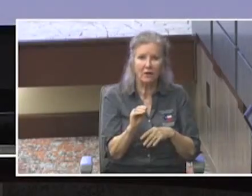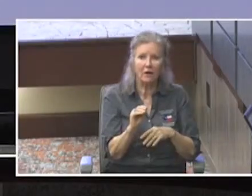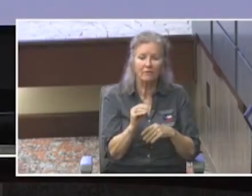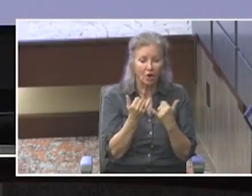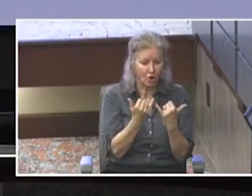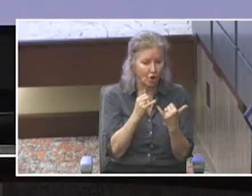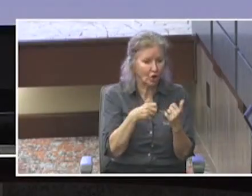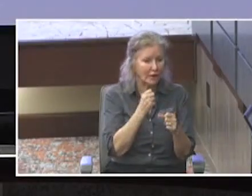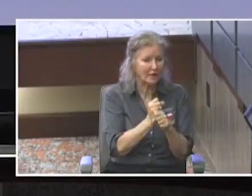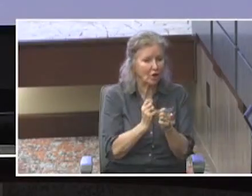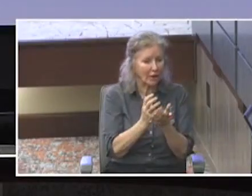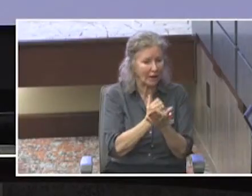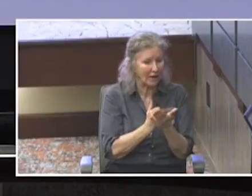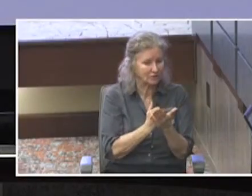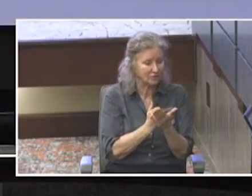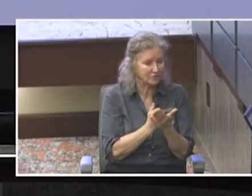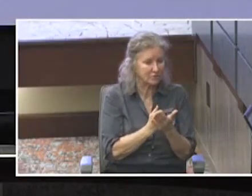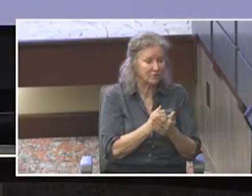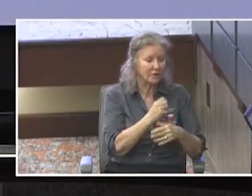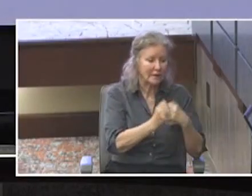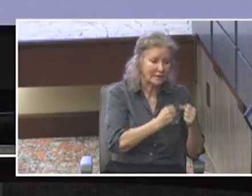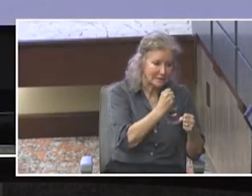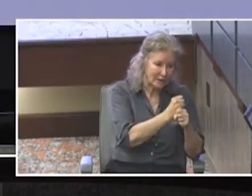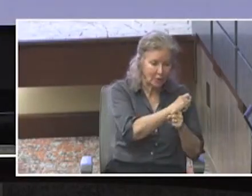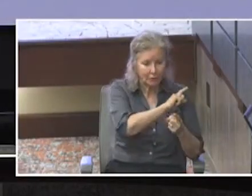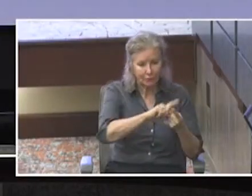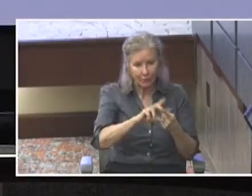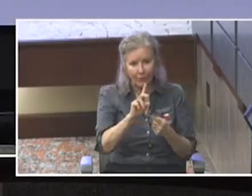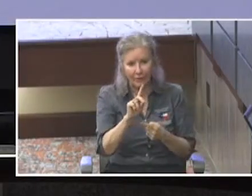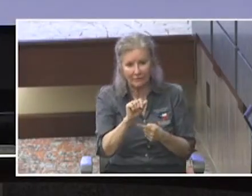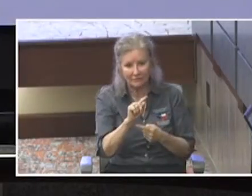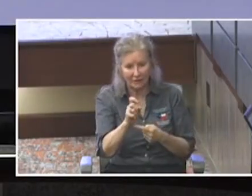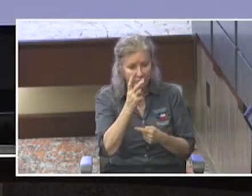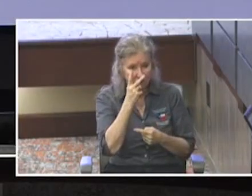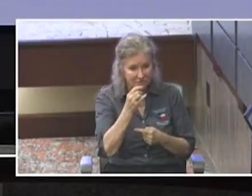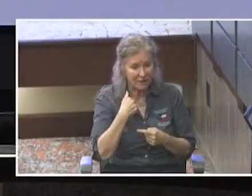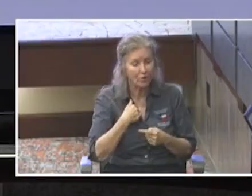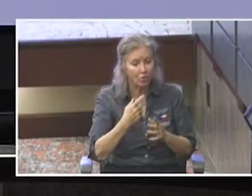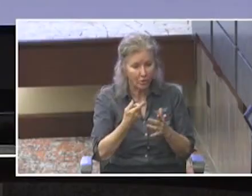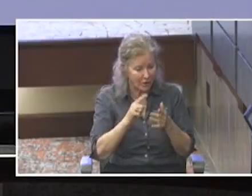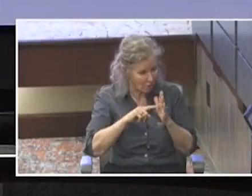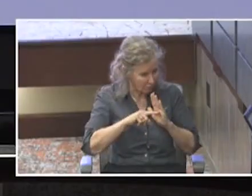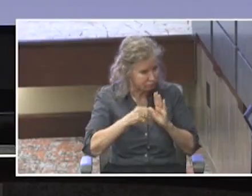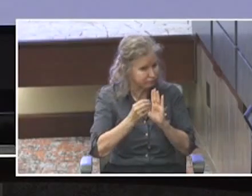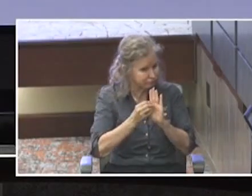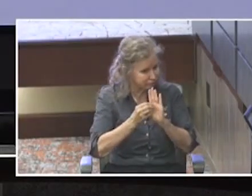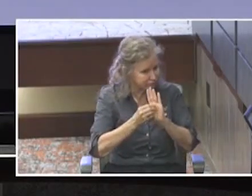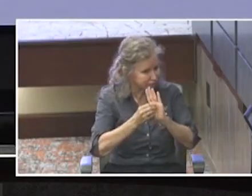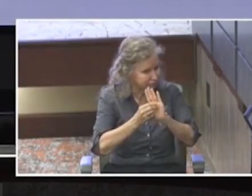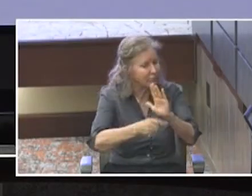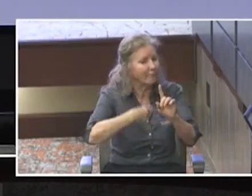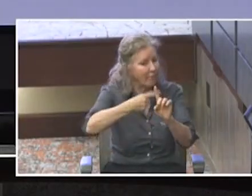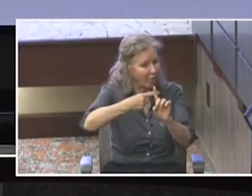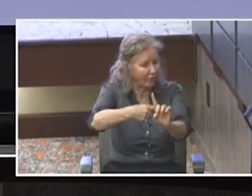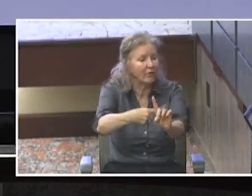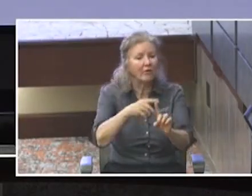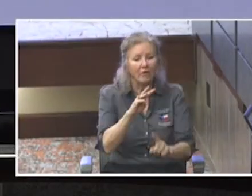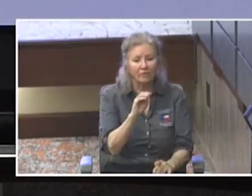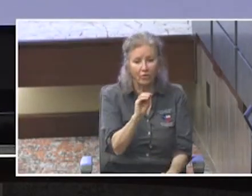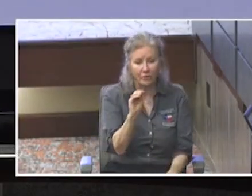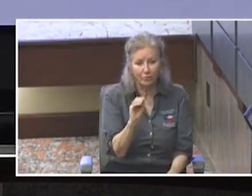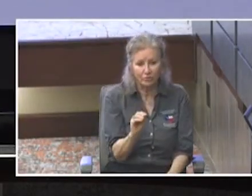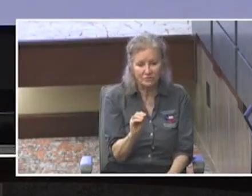current year collections year to date, as you can see how we're tracking on a monthly basis. That 40%,